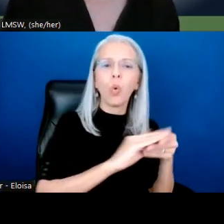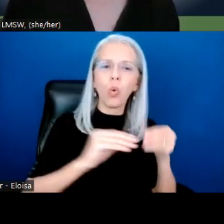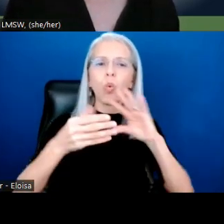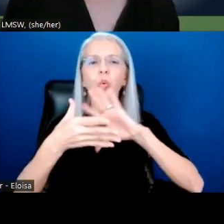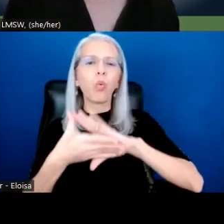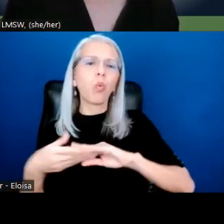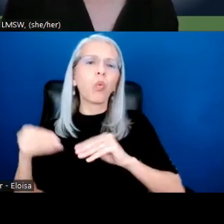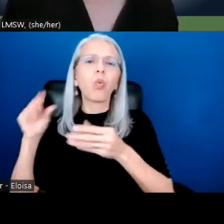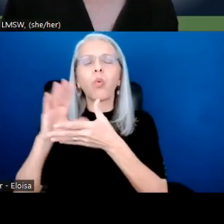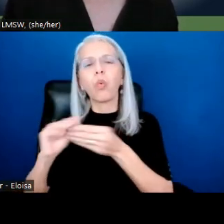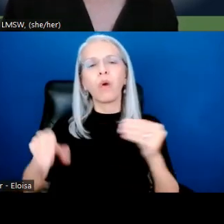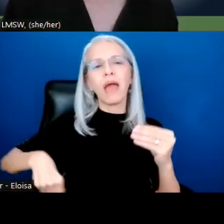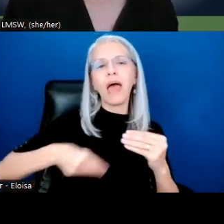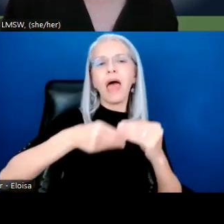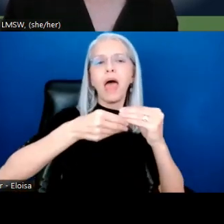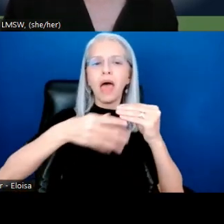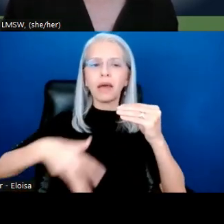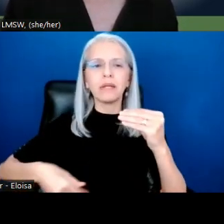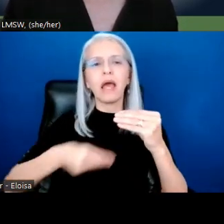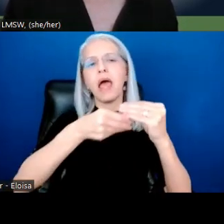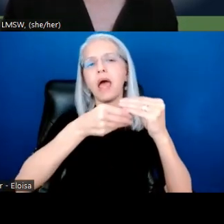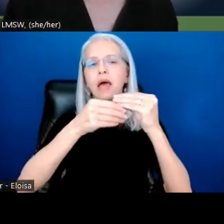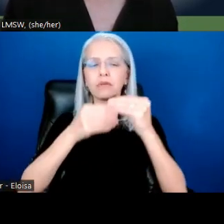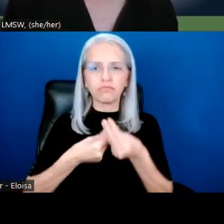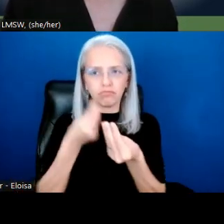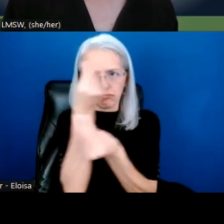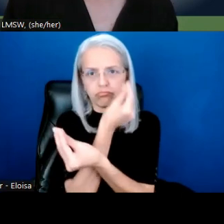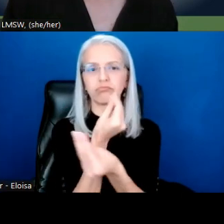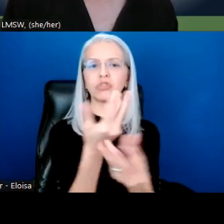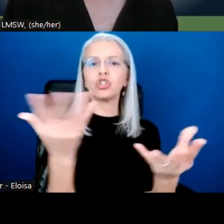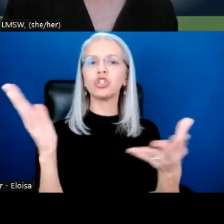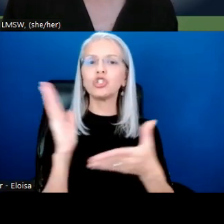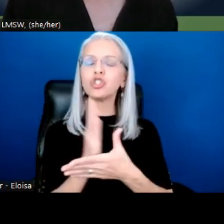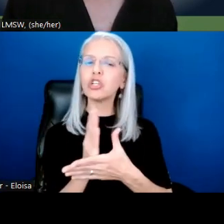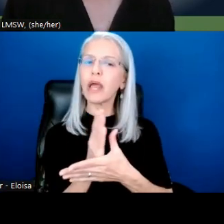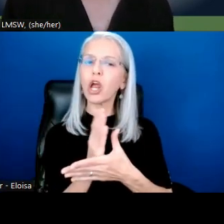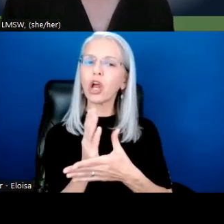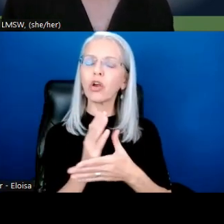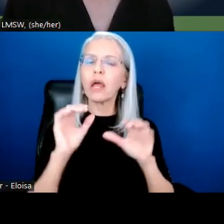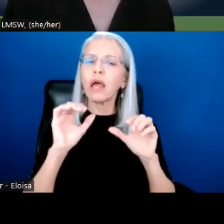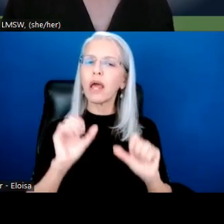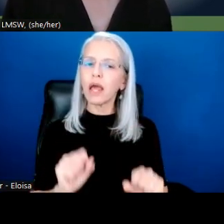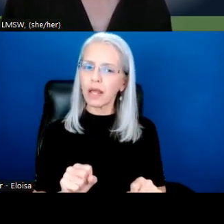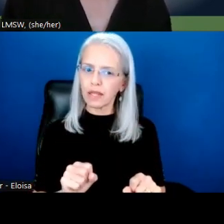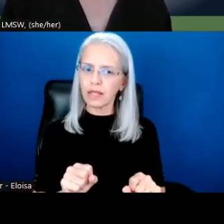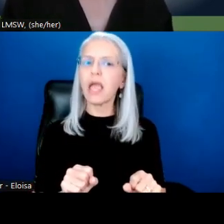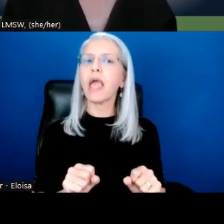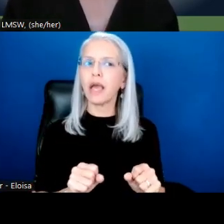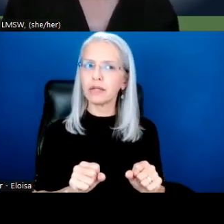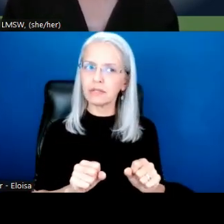added to, can be shared, can sometimes really evoke lots of